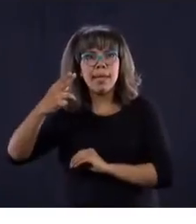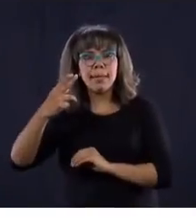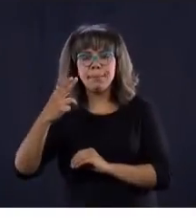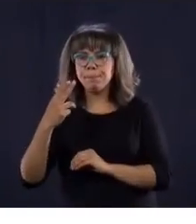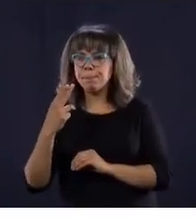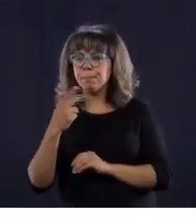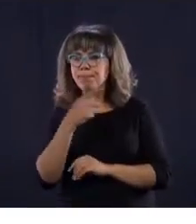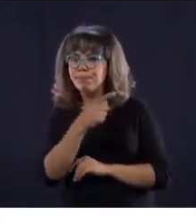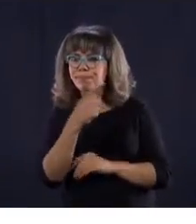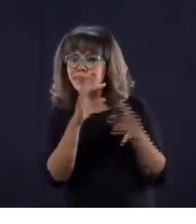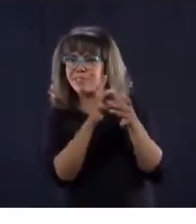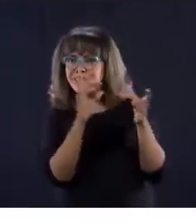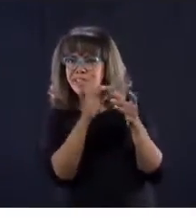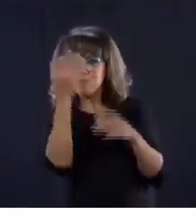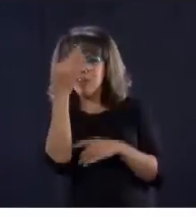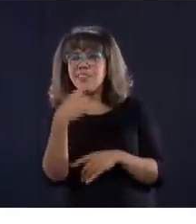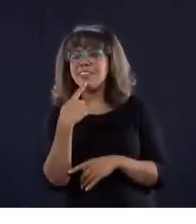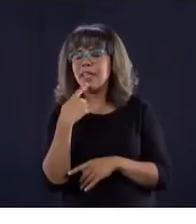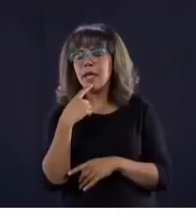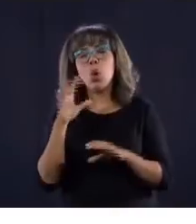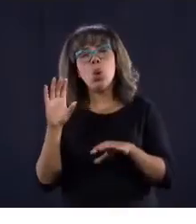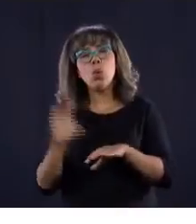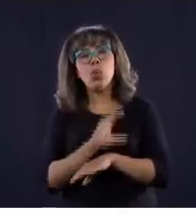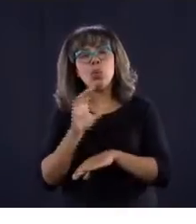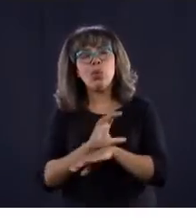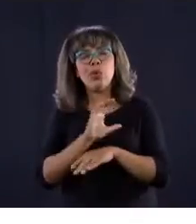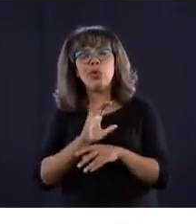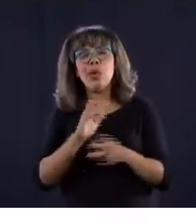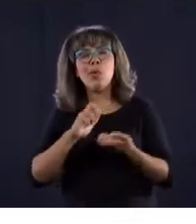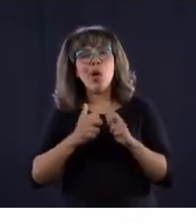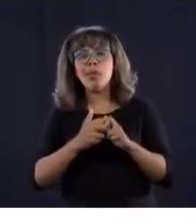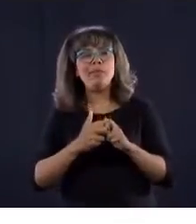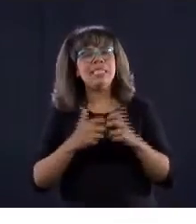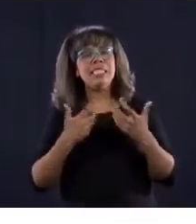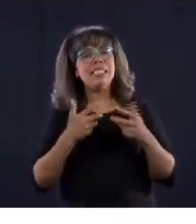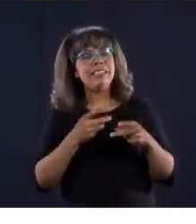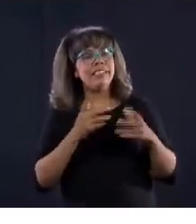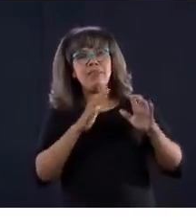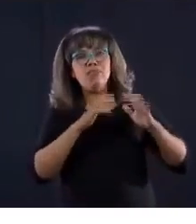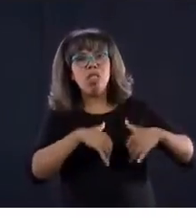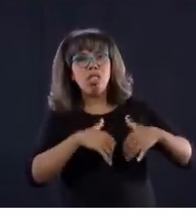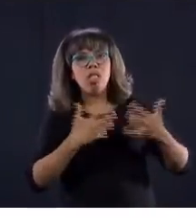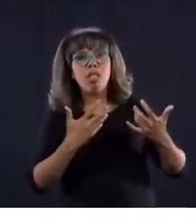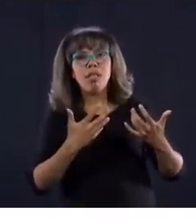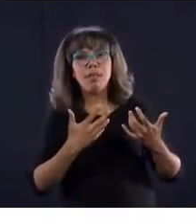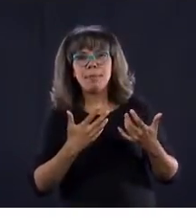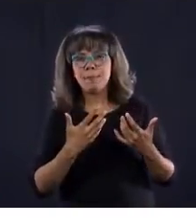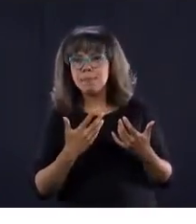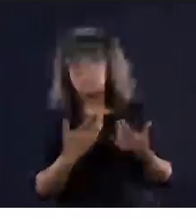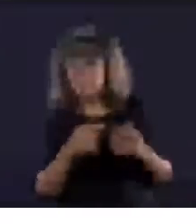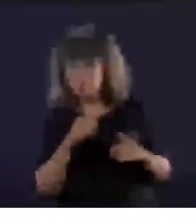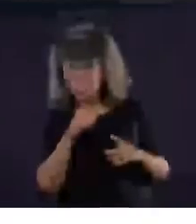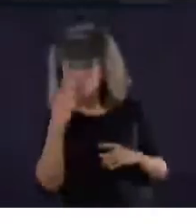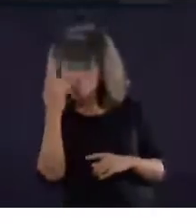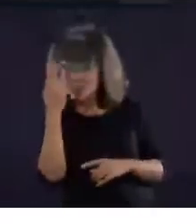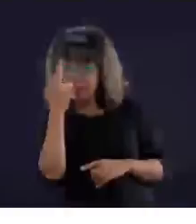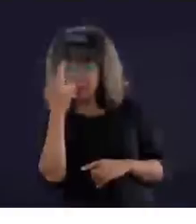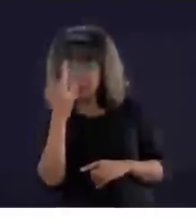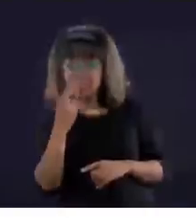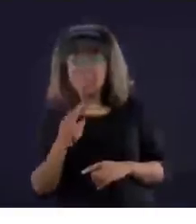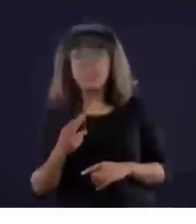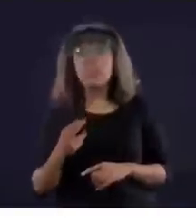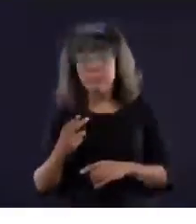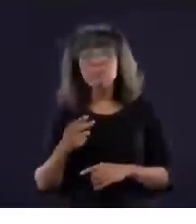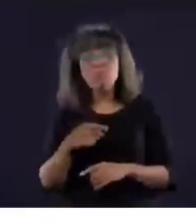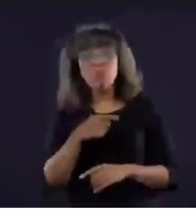And there was no programmation to send this information to the public health. In fact,